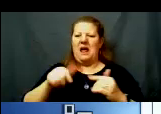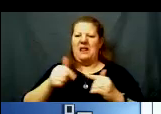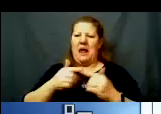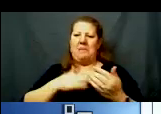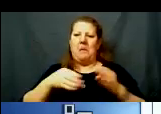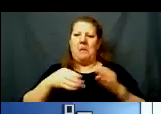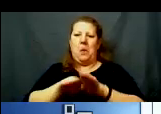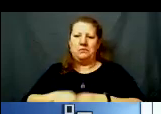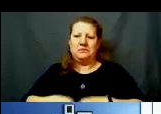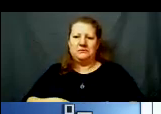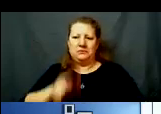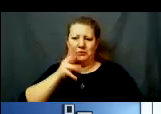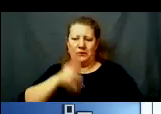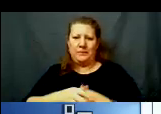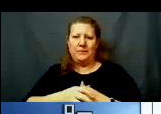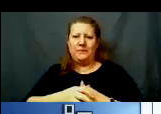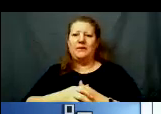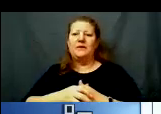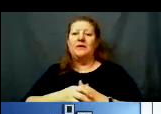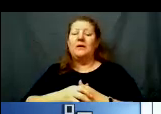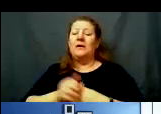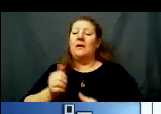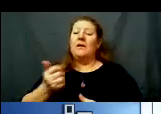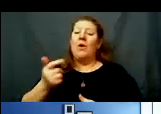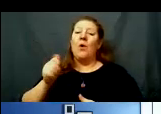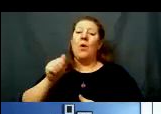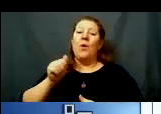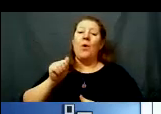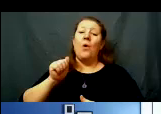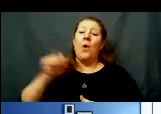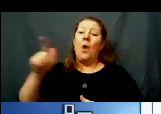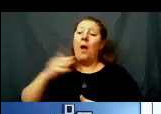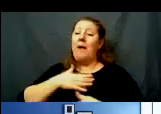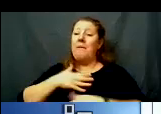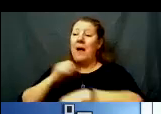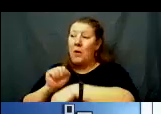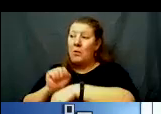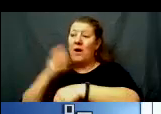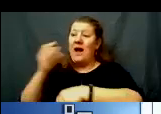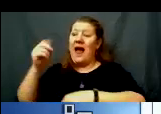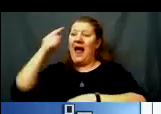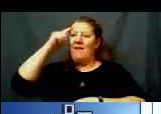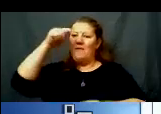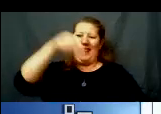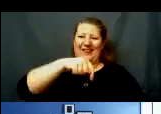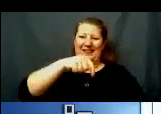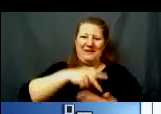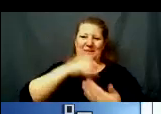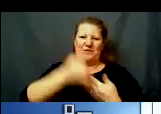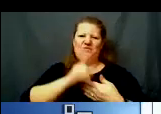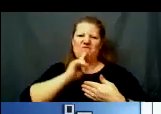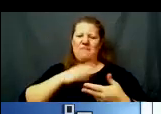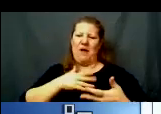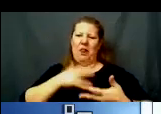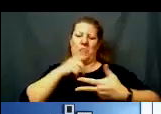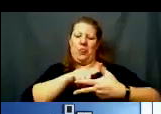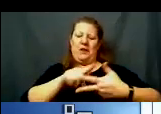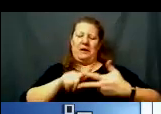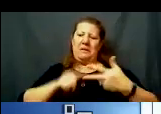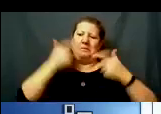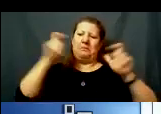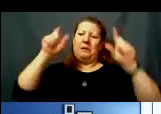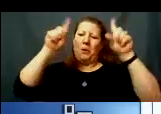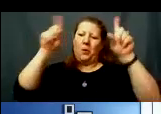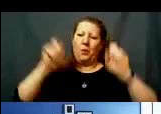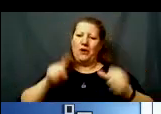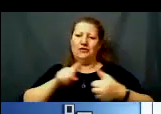thoughts. In all of my work in general, and in particular for this project, I have really three guiding questions. One is,